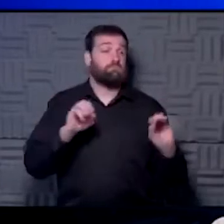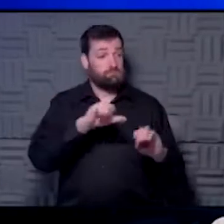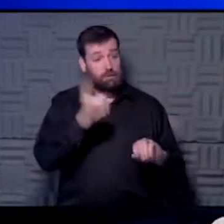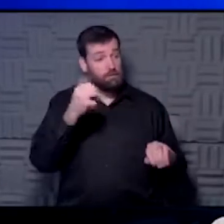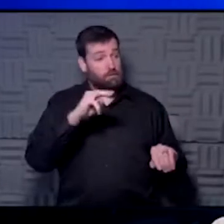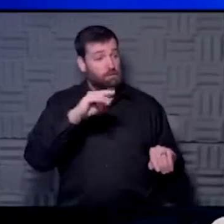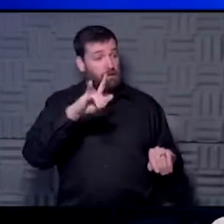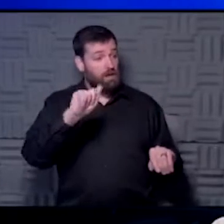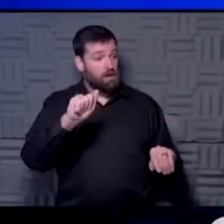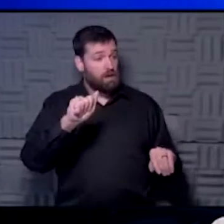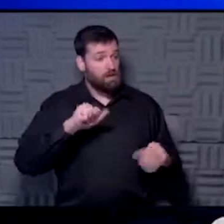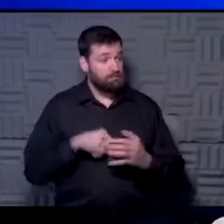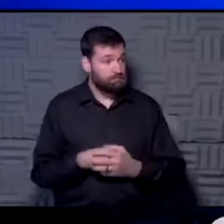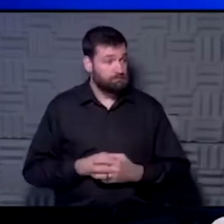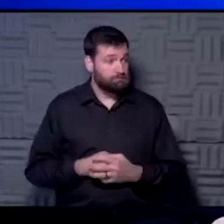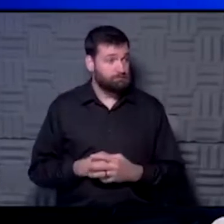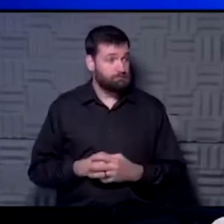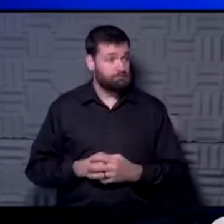questions?